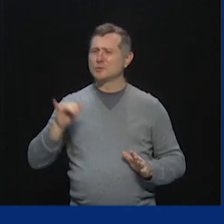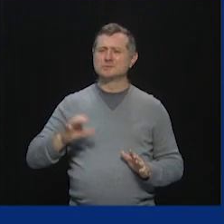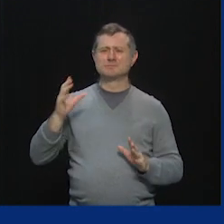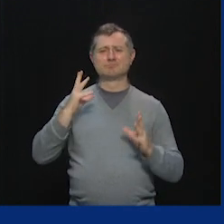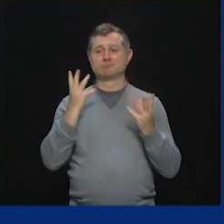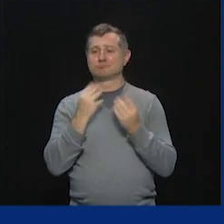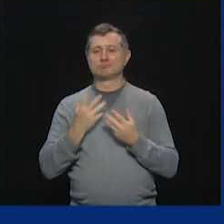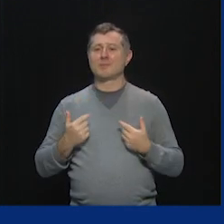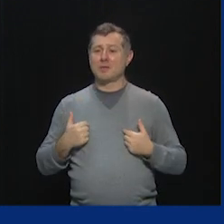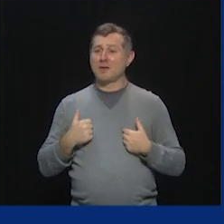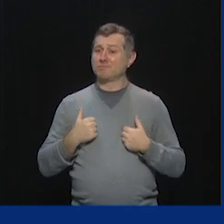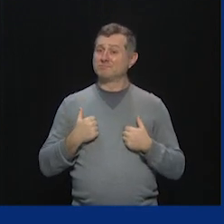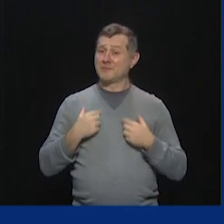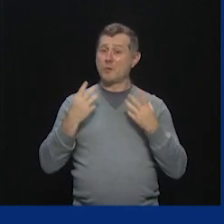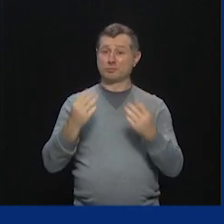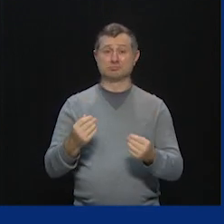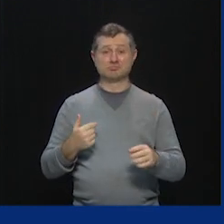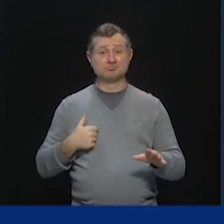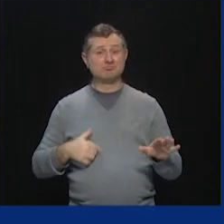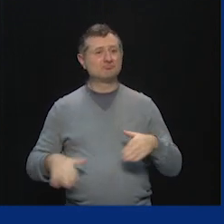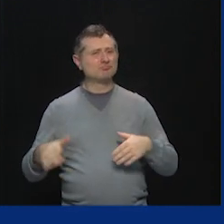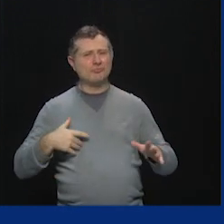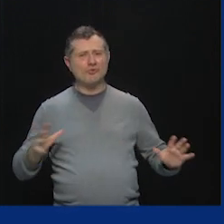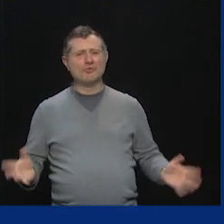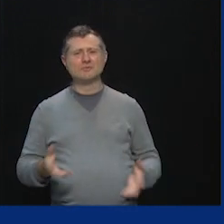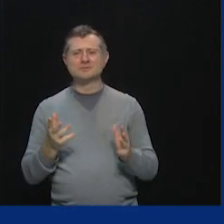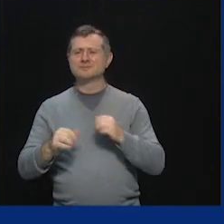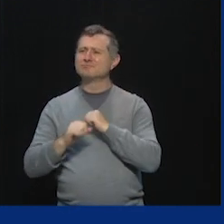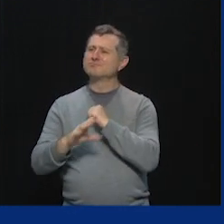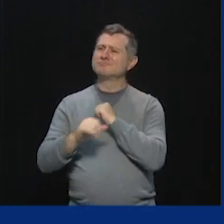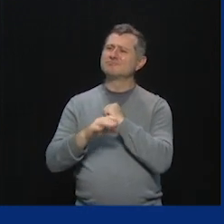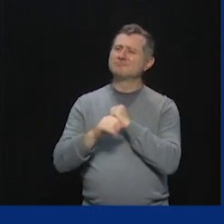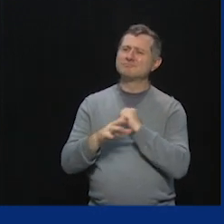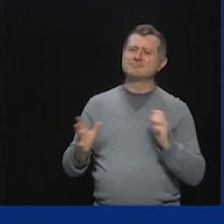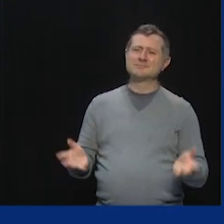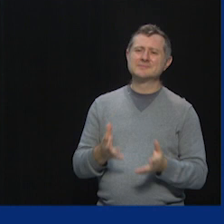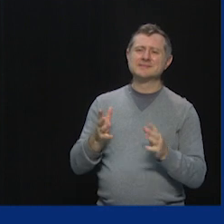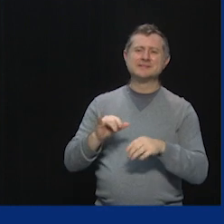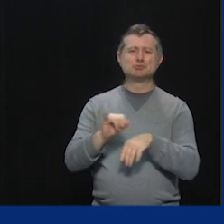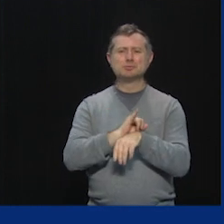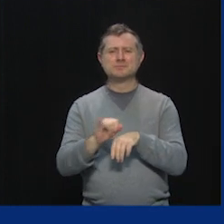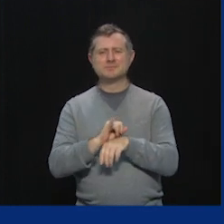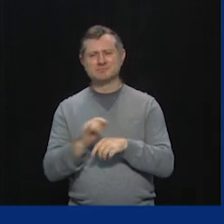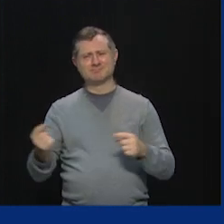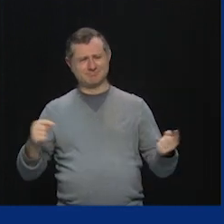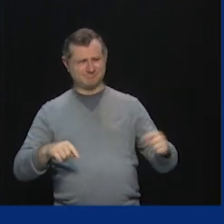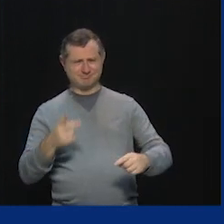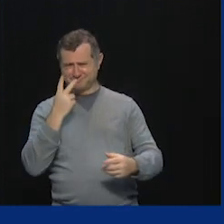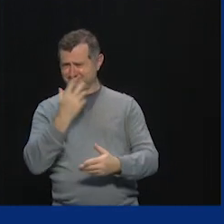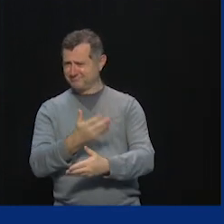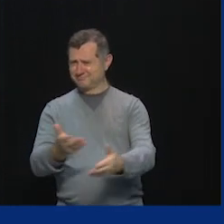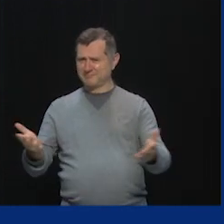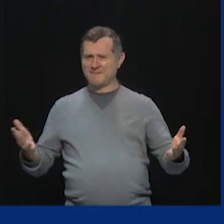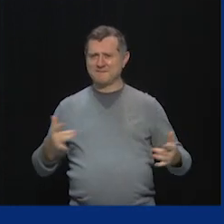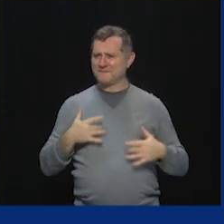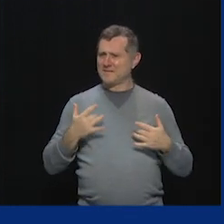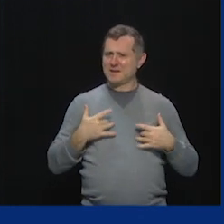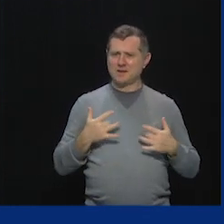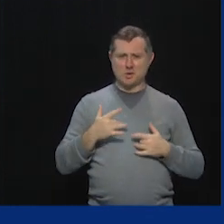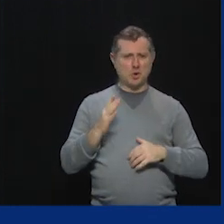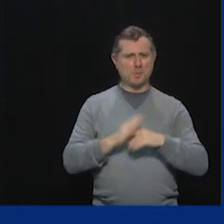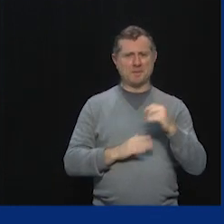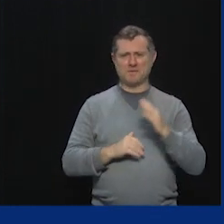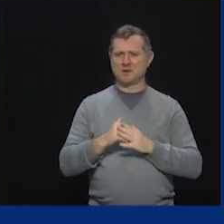of our various industries and letting people know that I feel comfortable with what we've done up till now and the number of people who've been